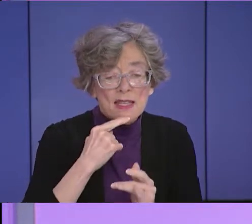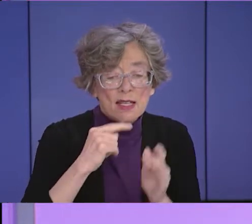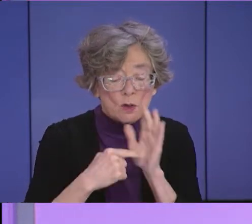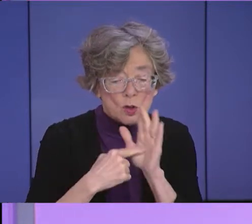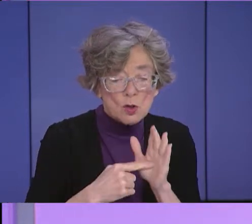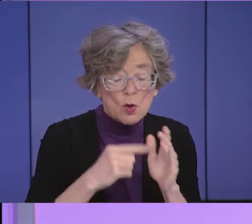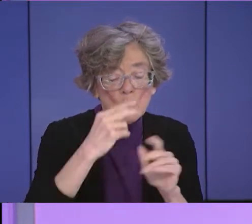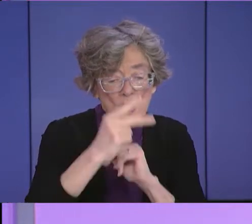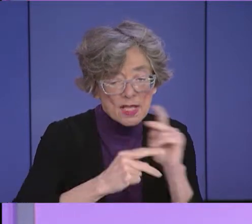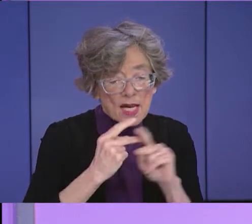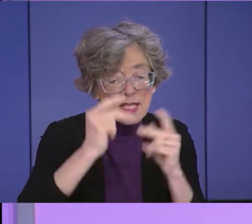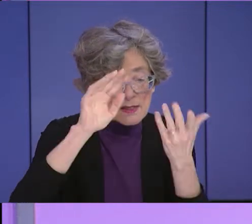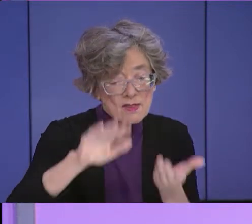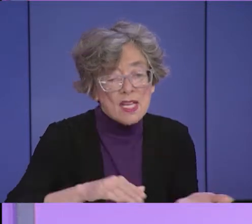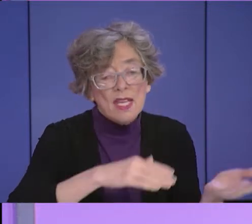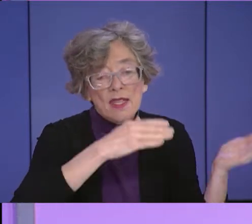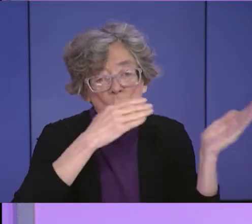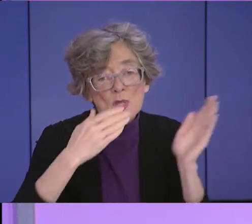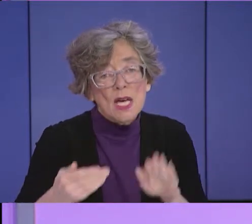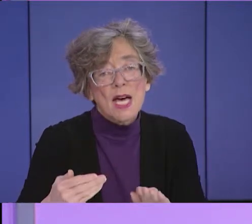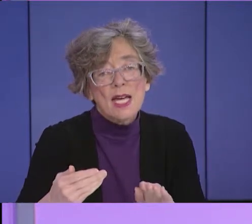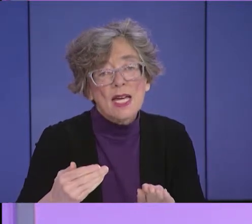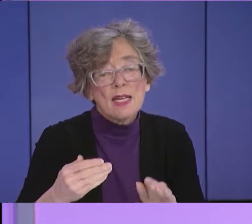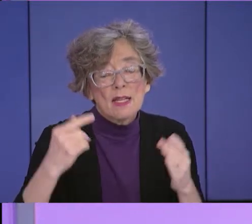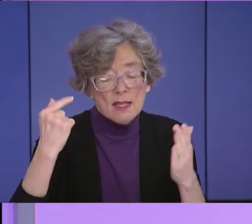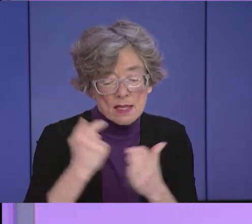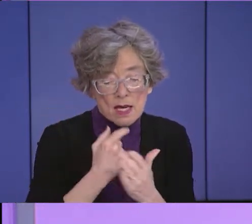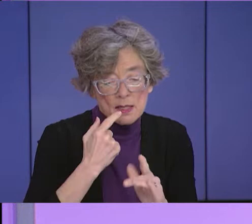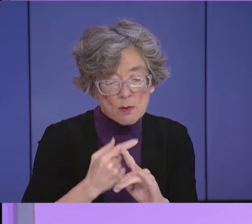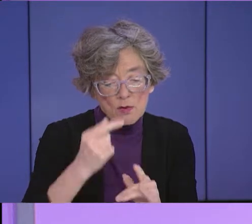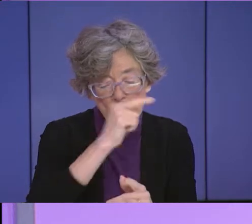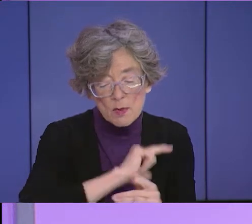he would die. The Gospel of the Lord.